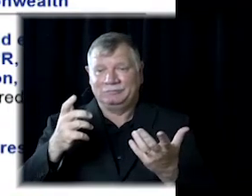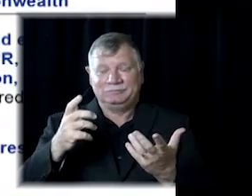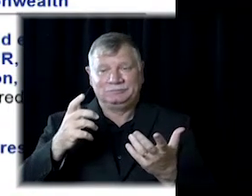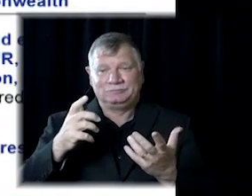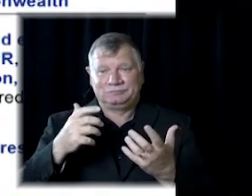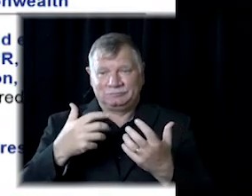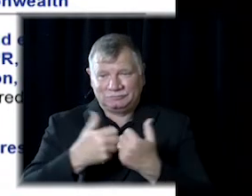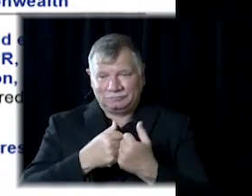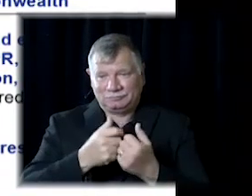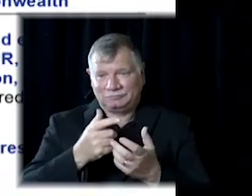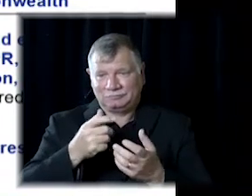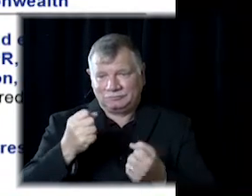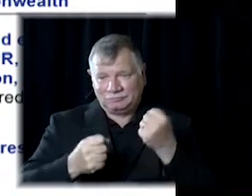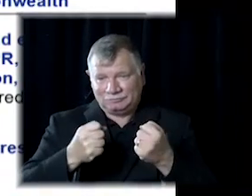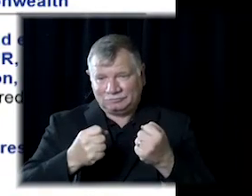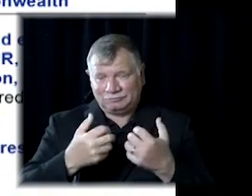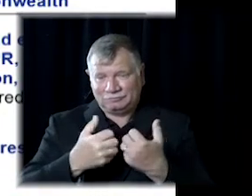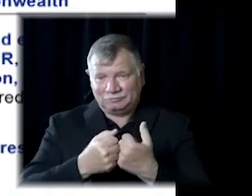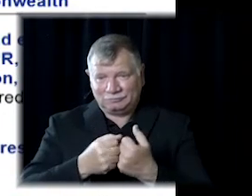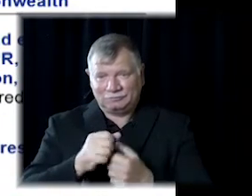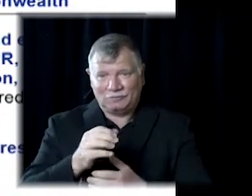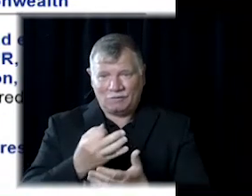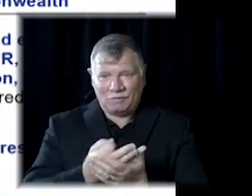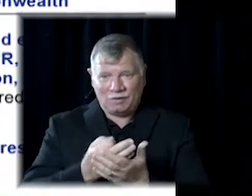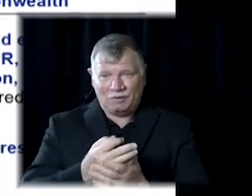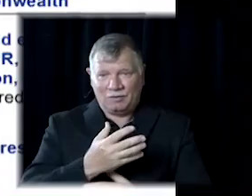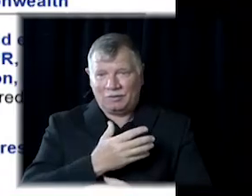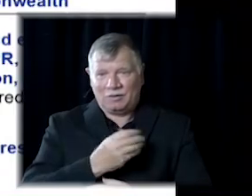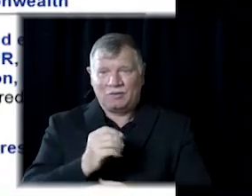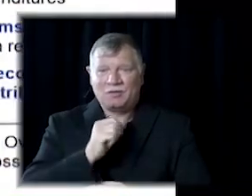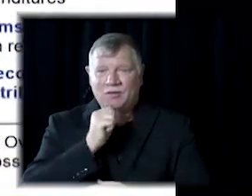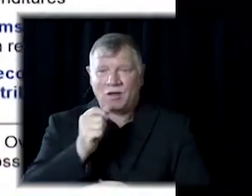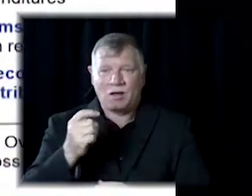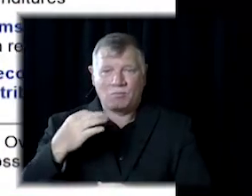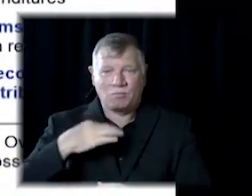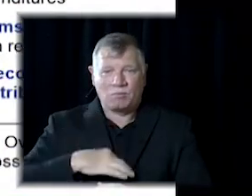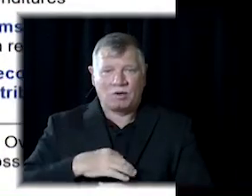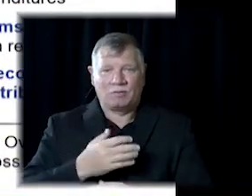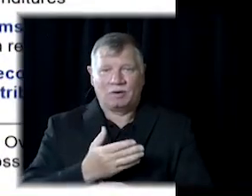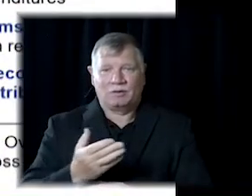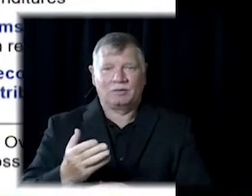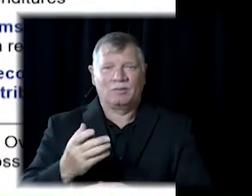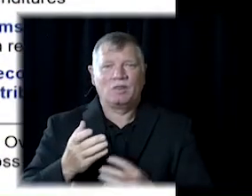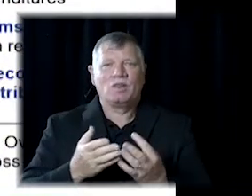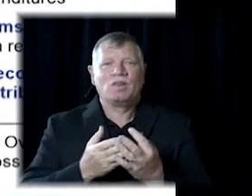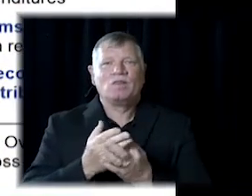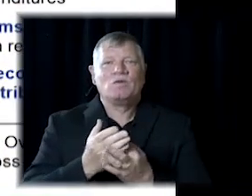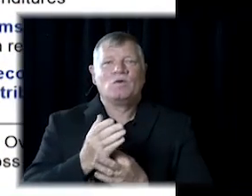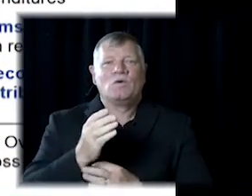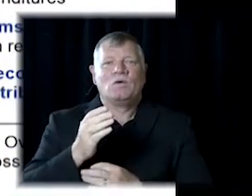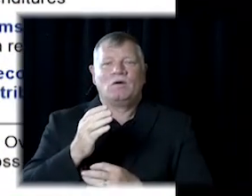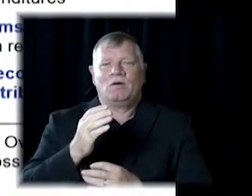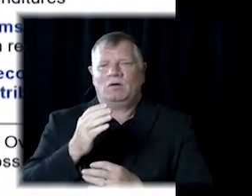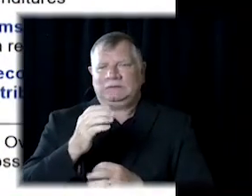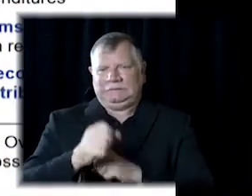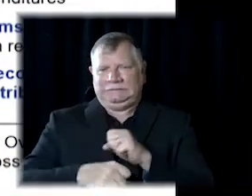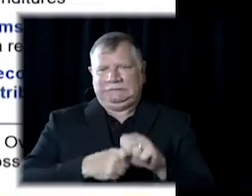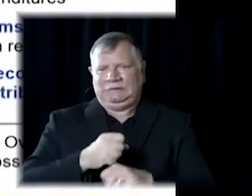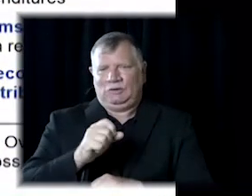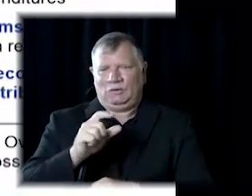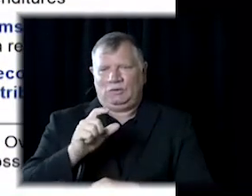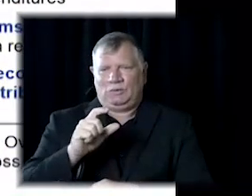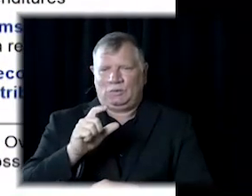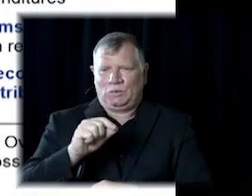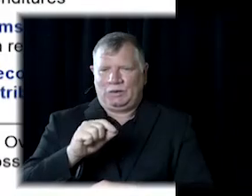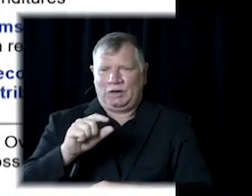the transfer of the Public Broadcasting Corporation to a nonprofit entity. Through the fiscal year 2020 budget process and